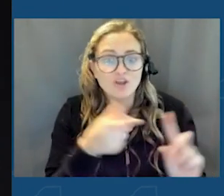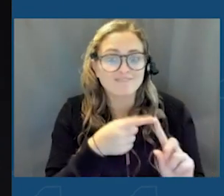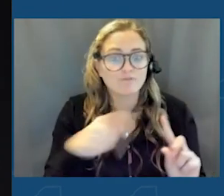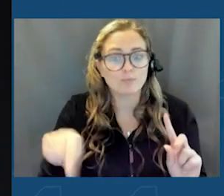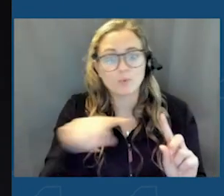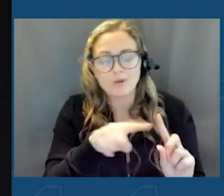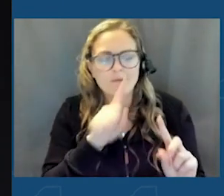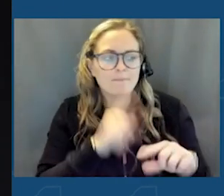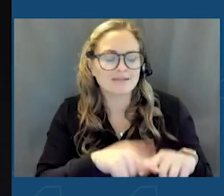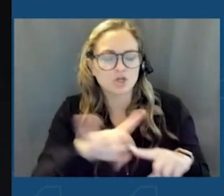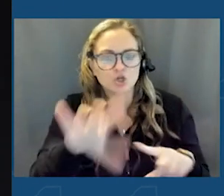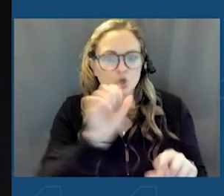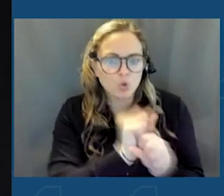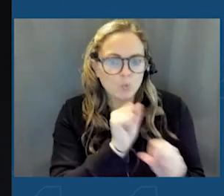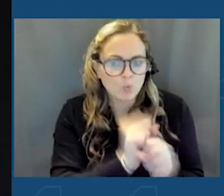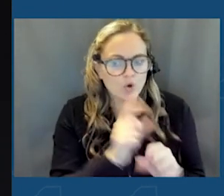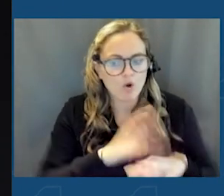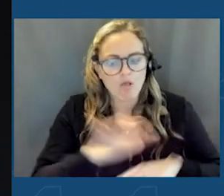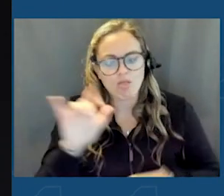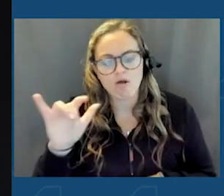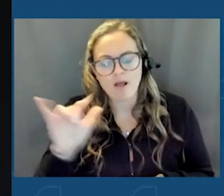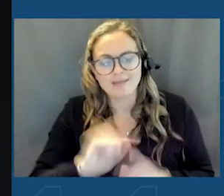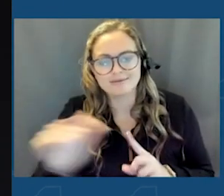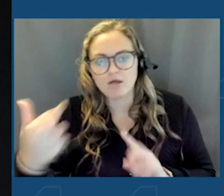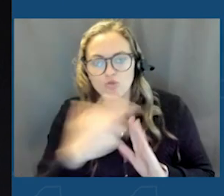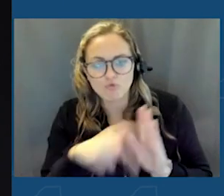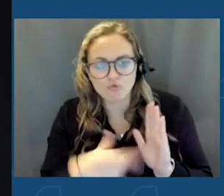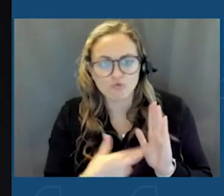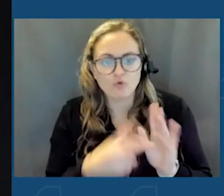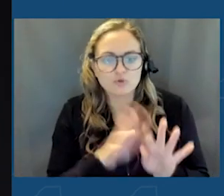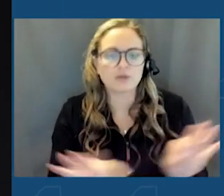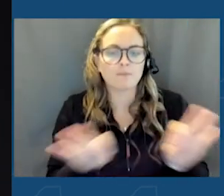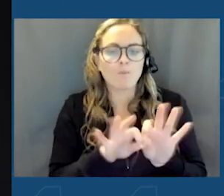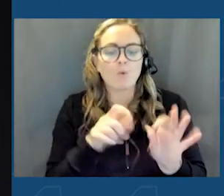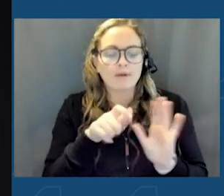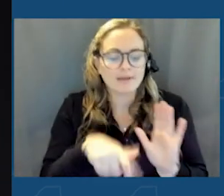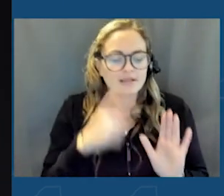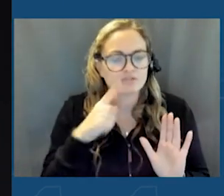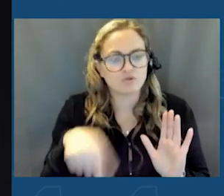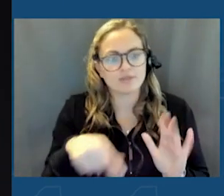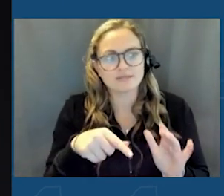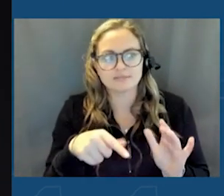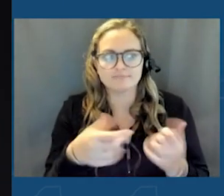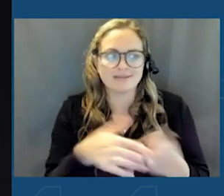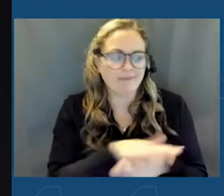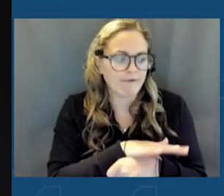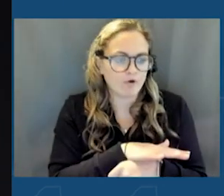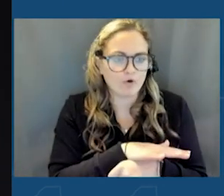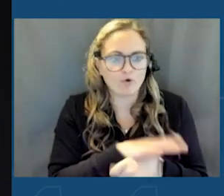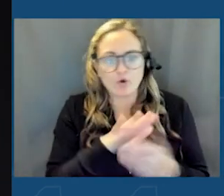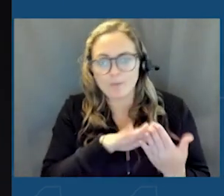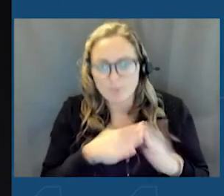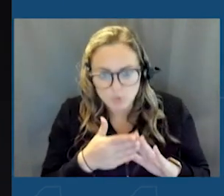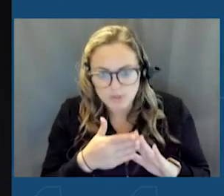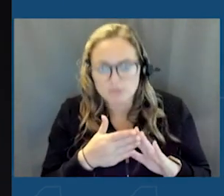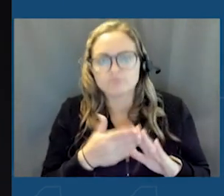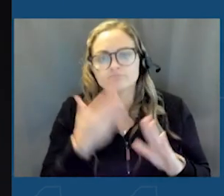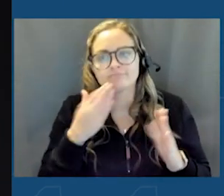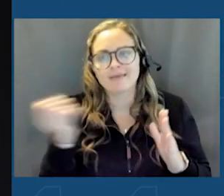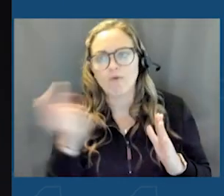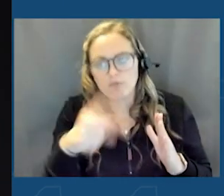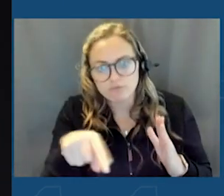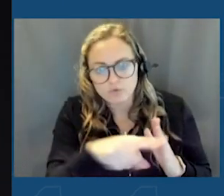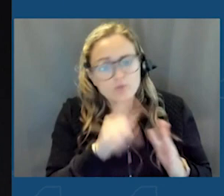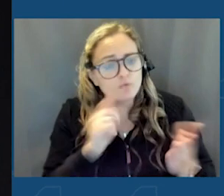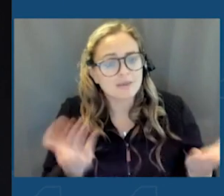years of service to Long Island in different roles, the important needs of this entire community. And I want to thank all of you for being